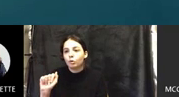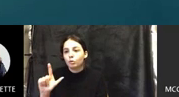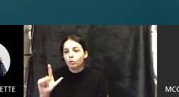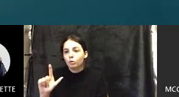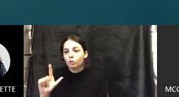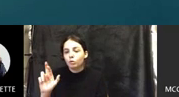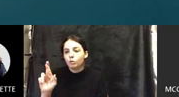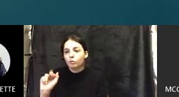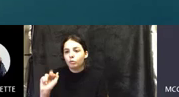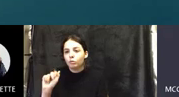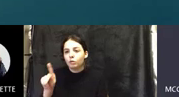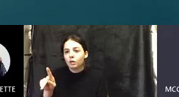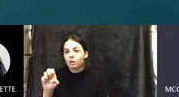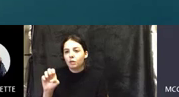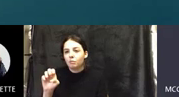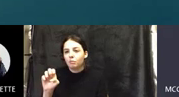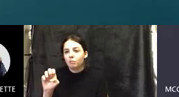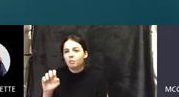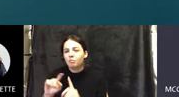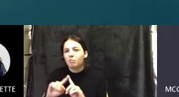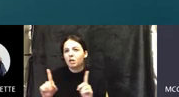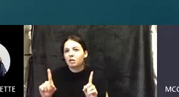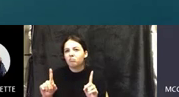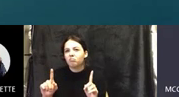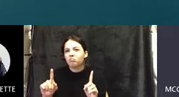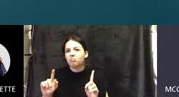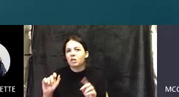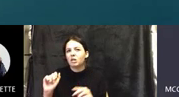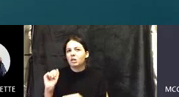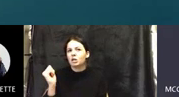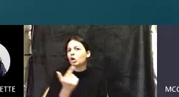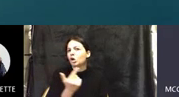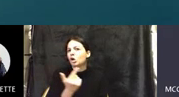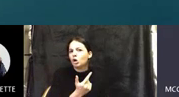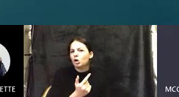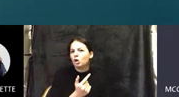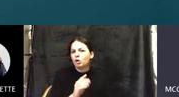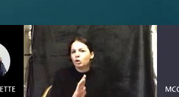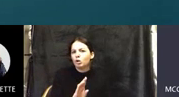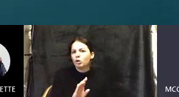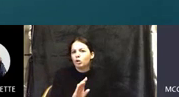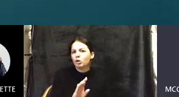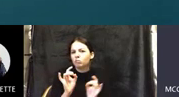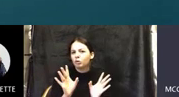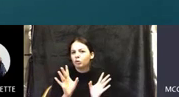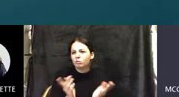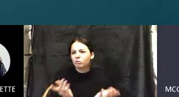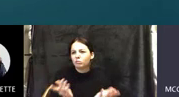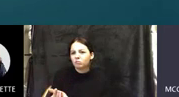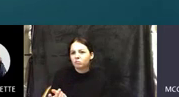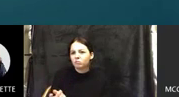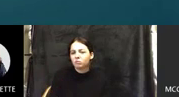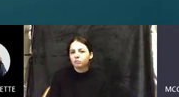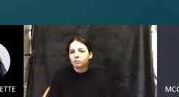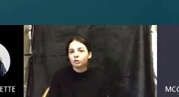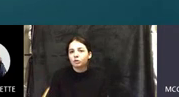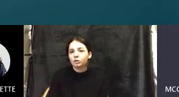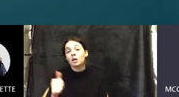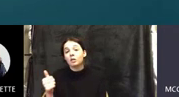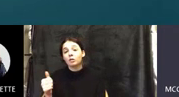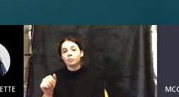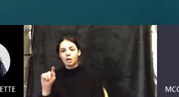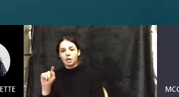all rapes are brutal. Mm-hmm. Yes, we've got another one. So the term thug, when